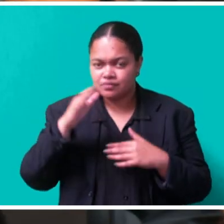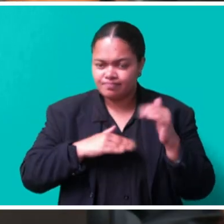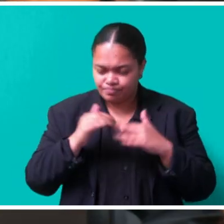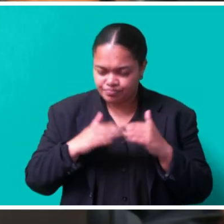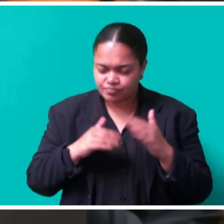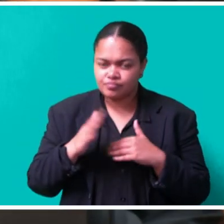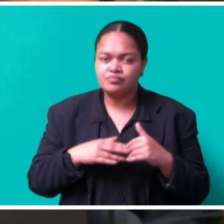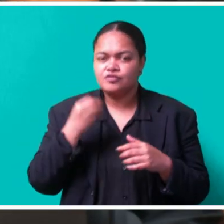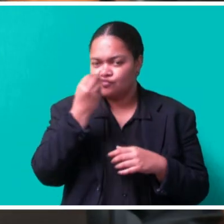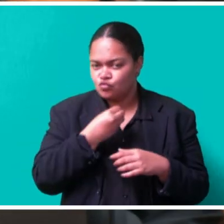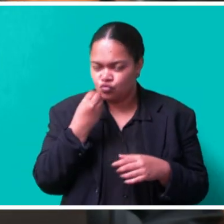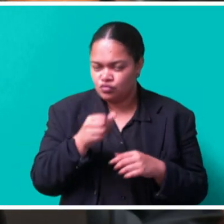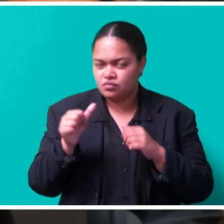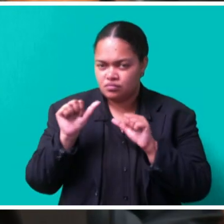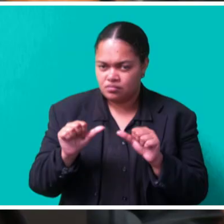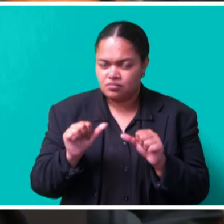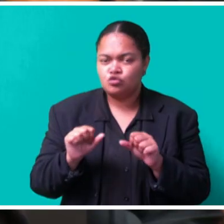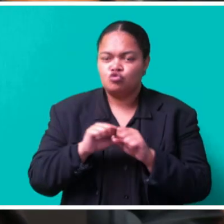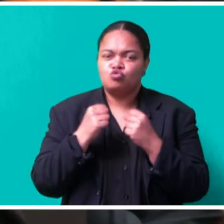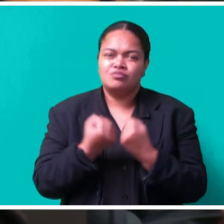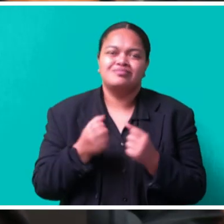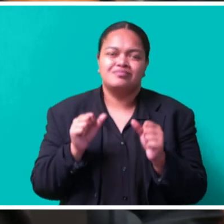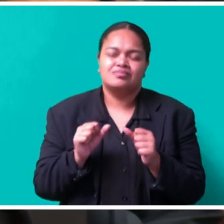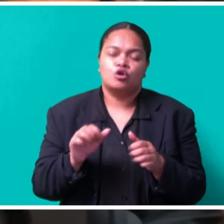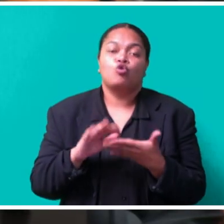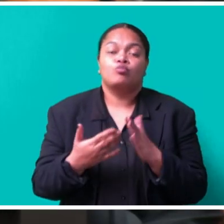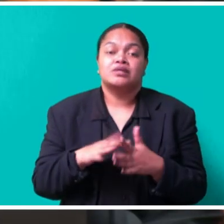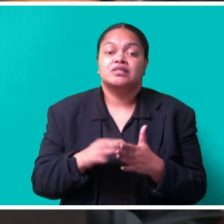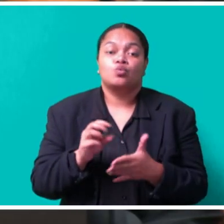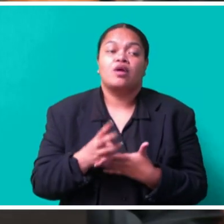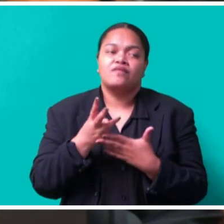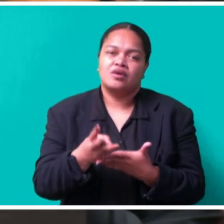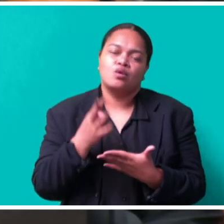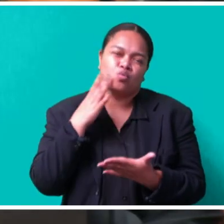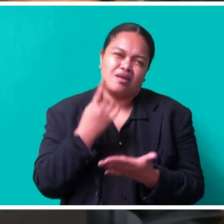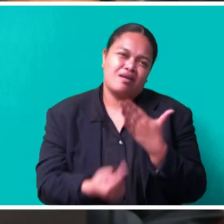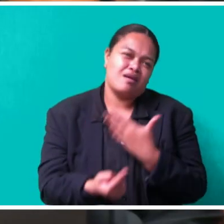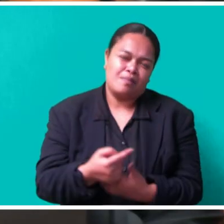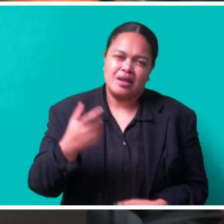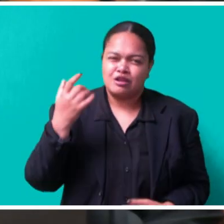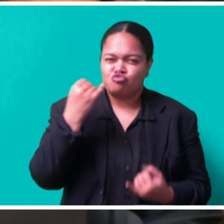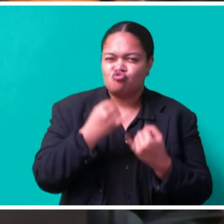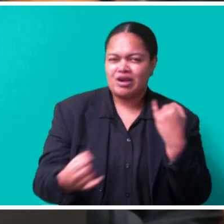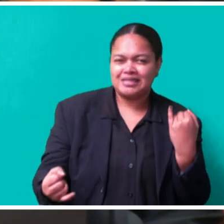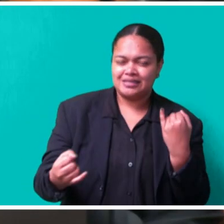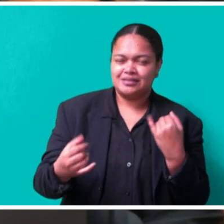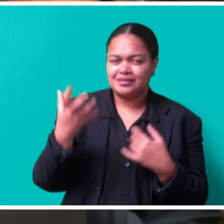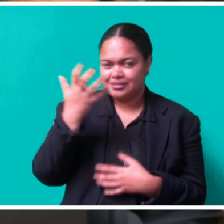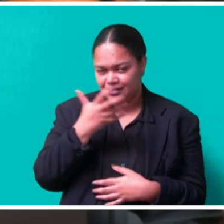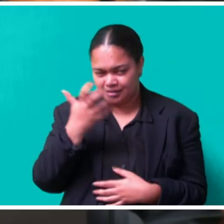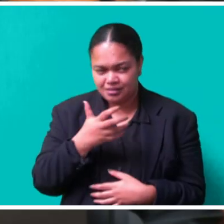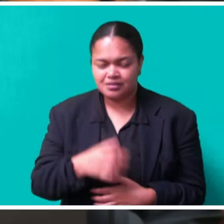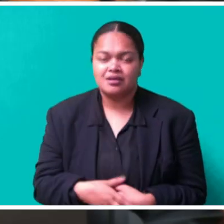food security, social protection, and community welfare during times of crisis. Last week, the Ministry of